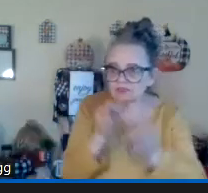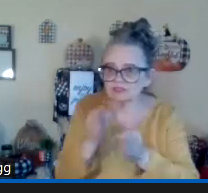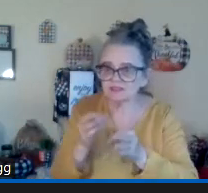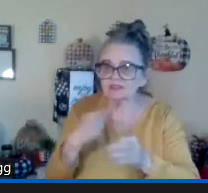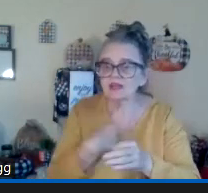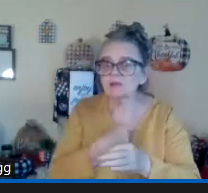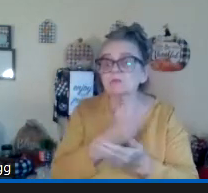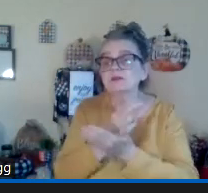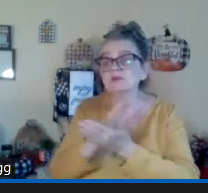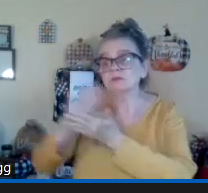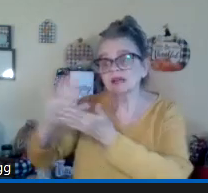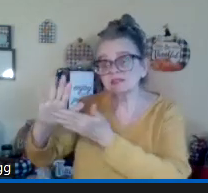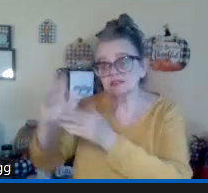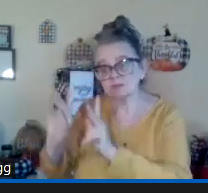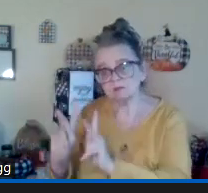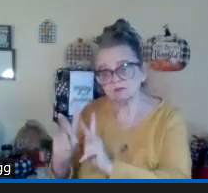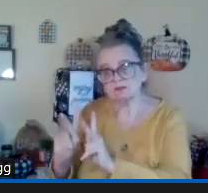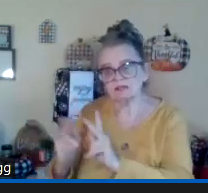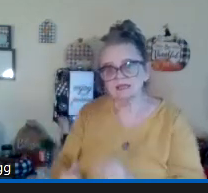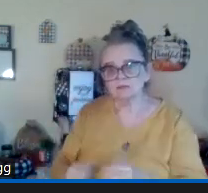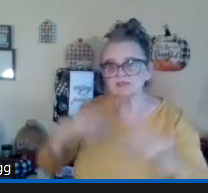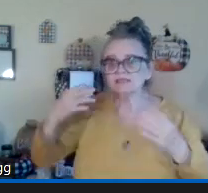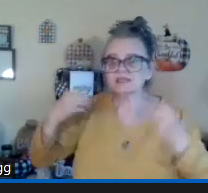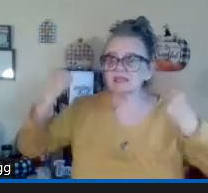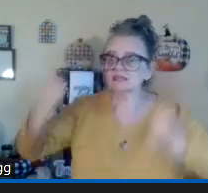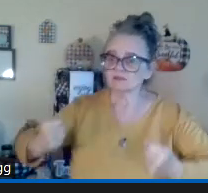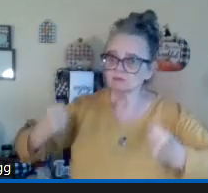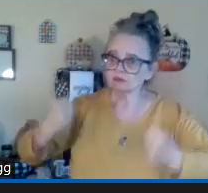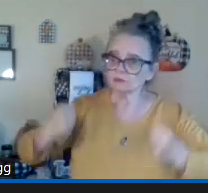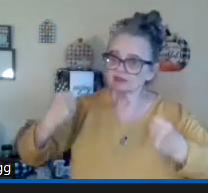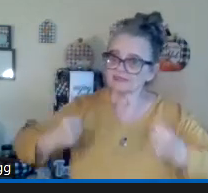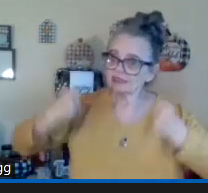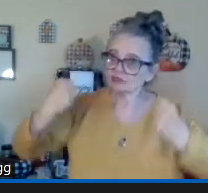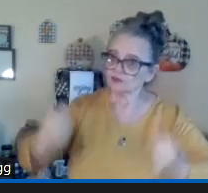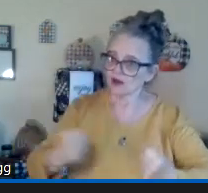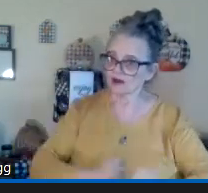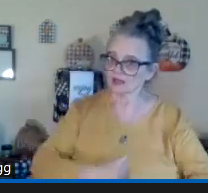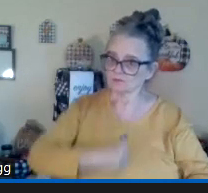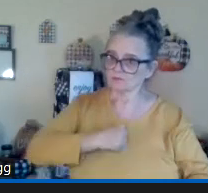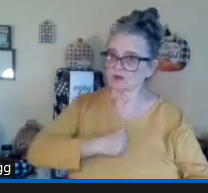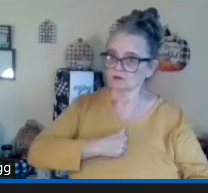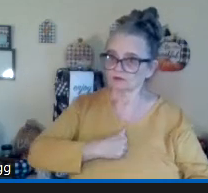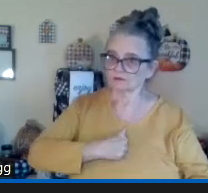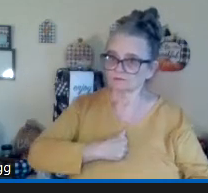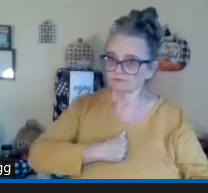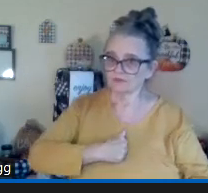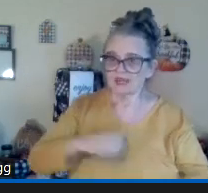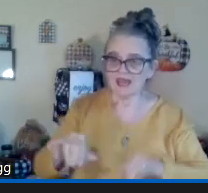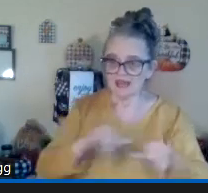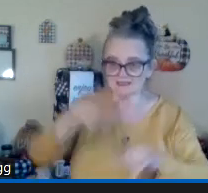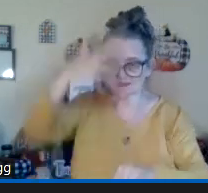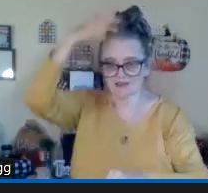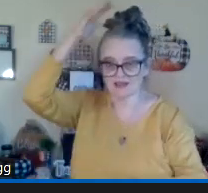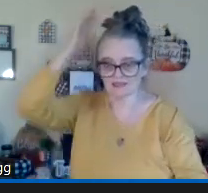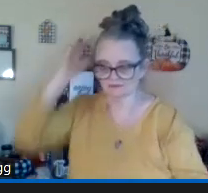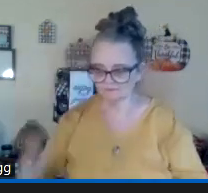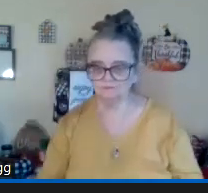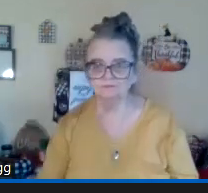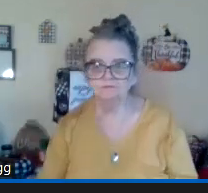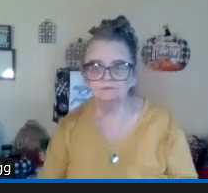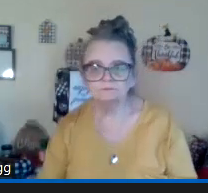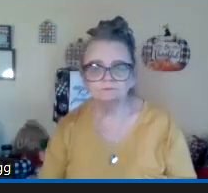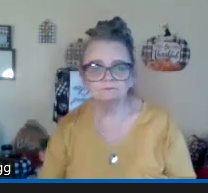from the justice. But the righteous people, we're to stand strong and bold as the